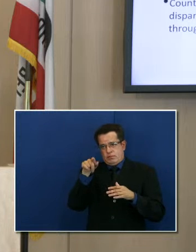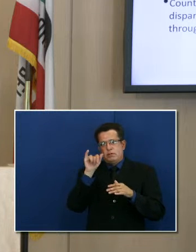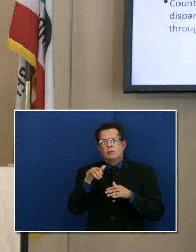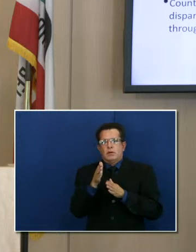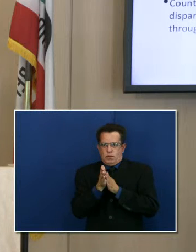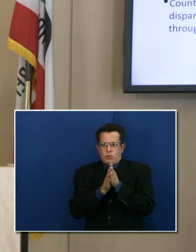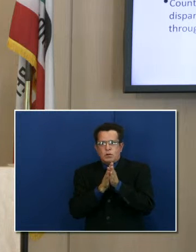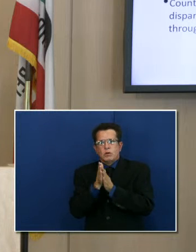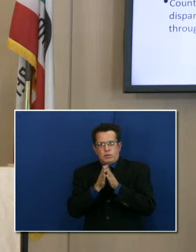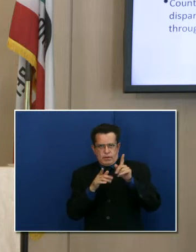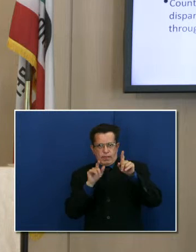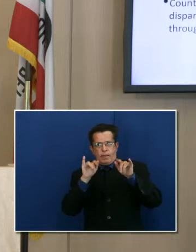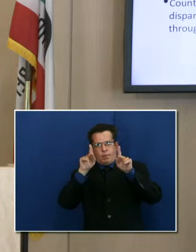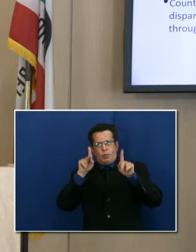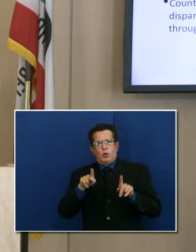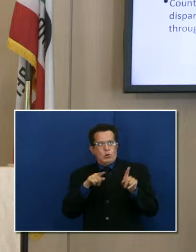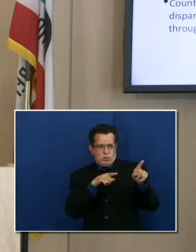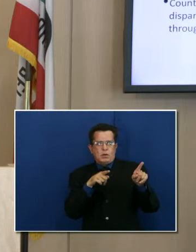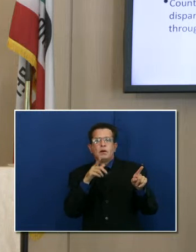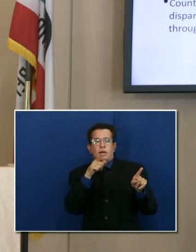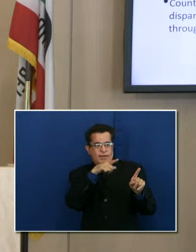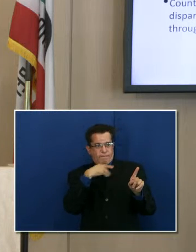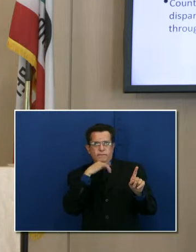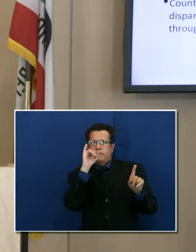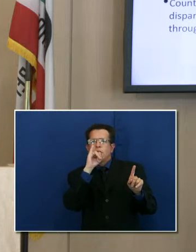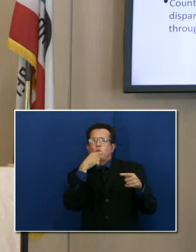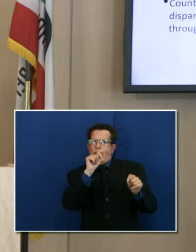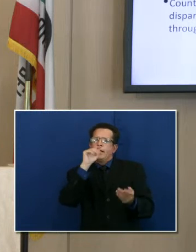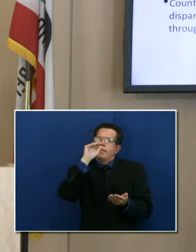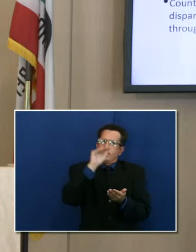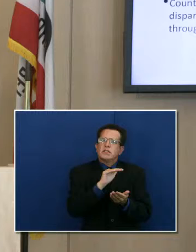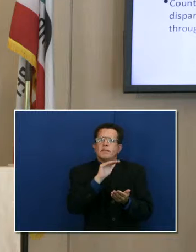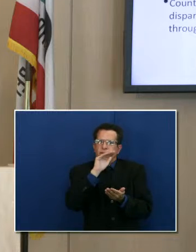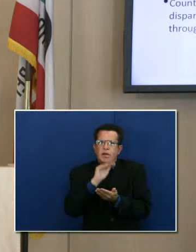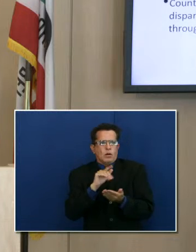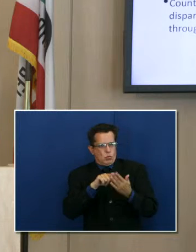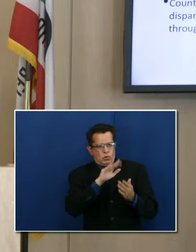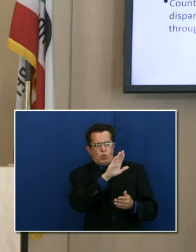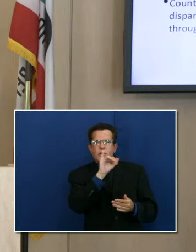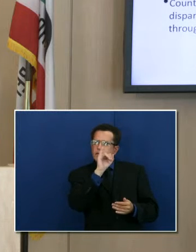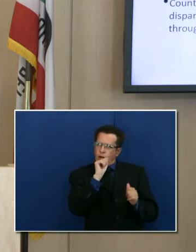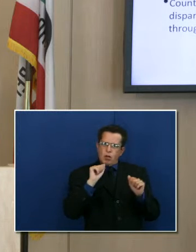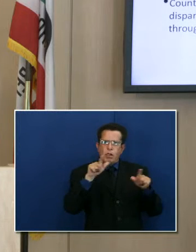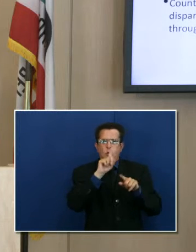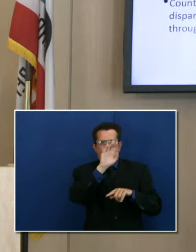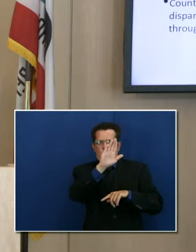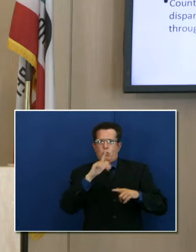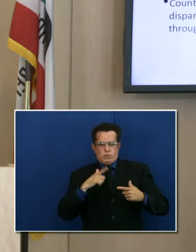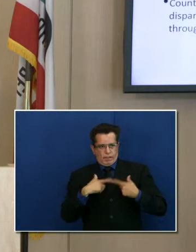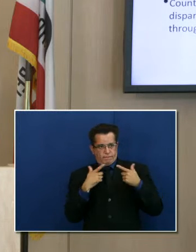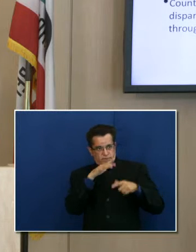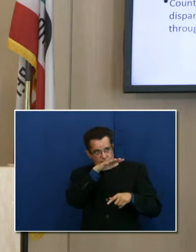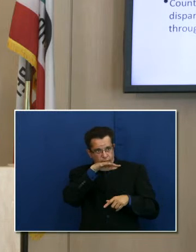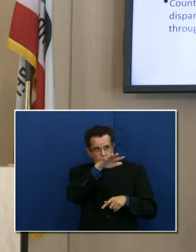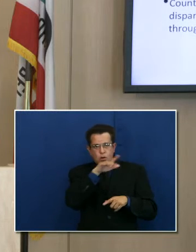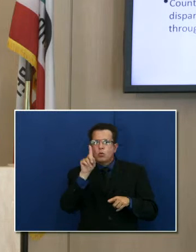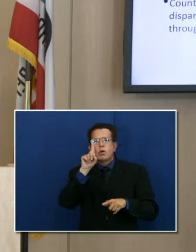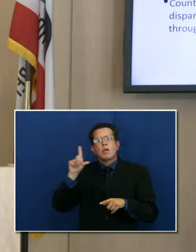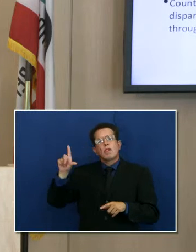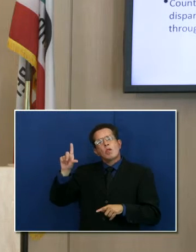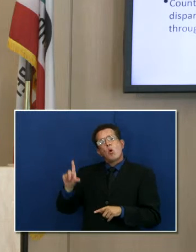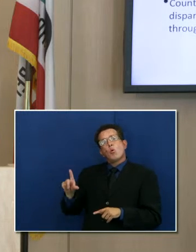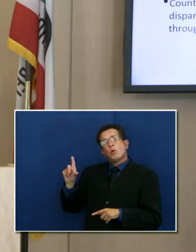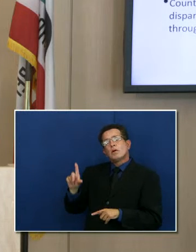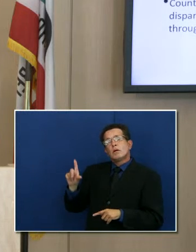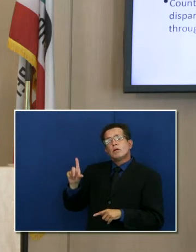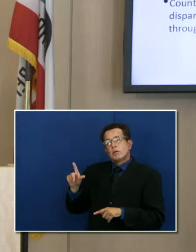incentivizes counties to decrease infections across every neighborhood, and the counties with the lowest